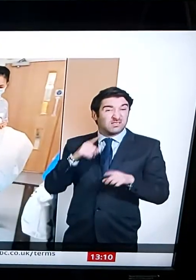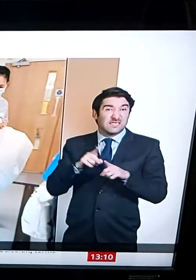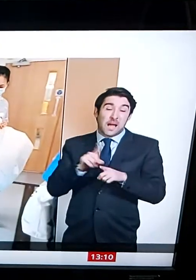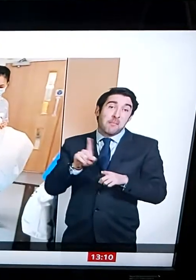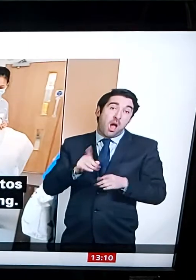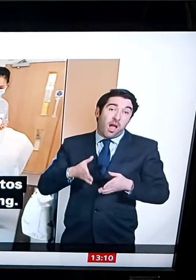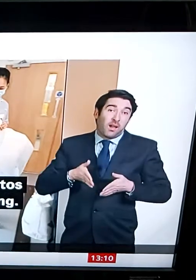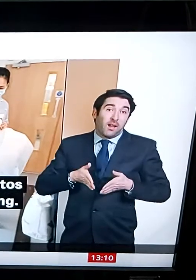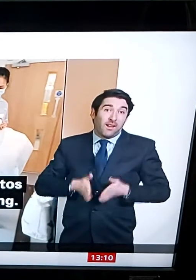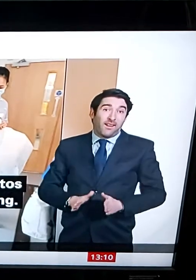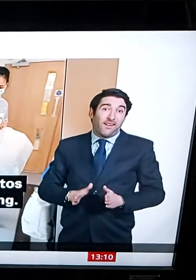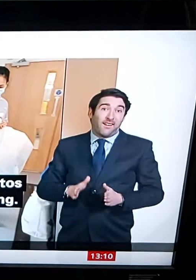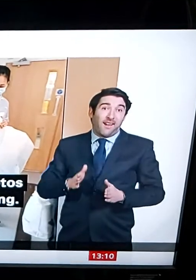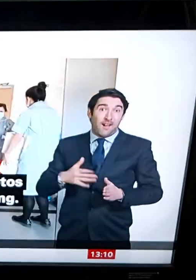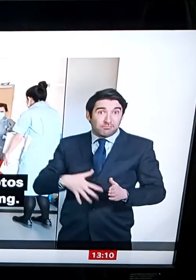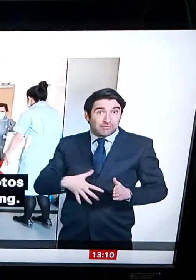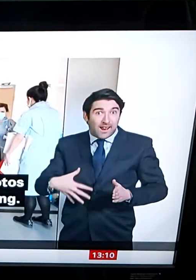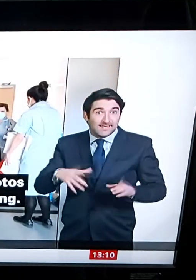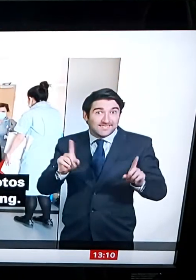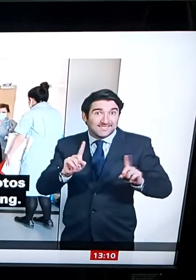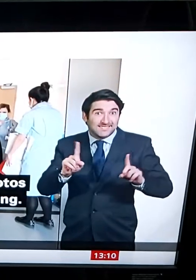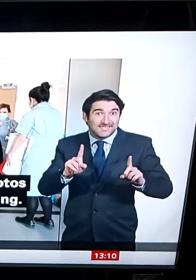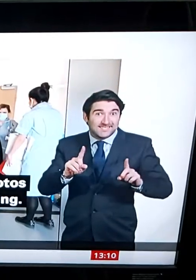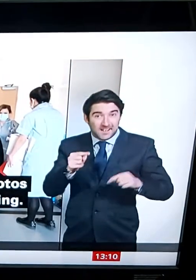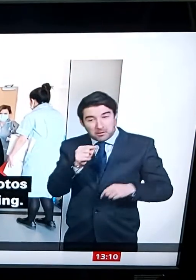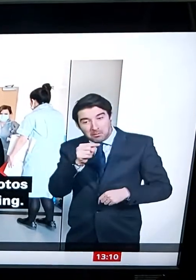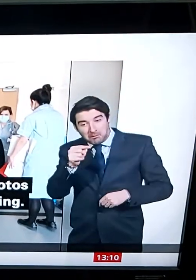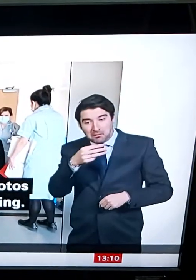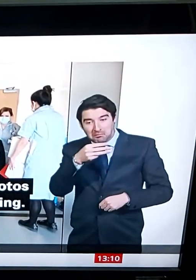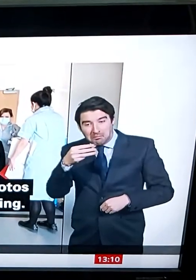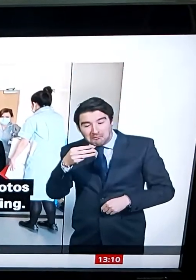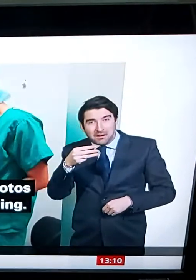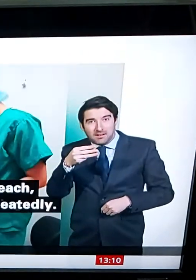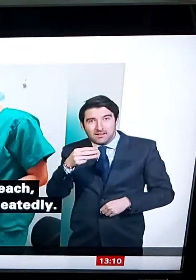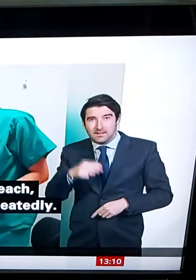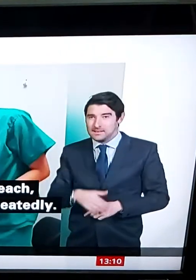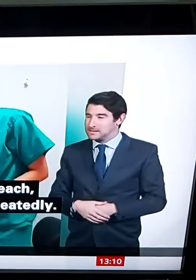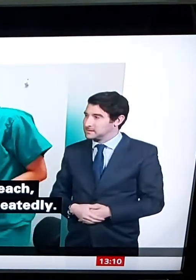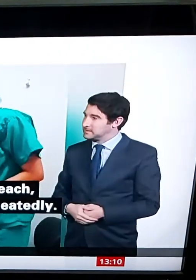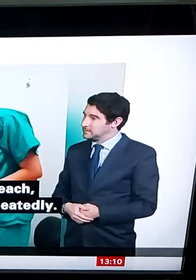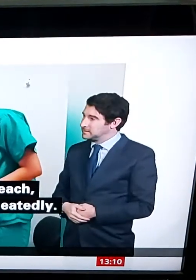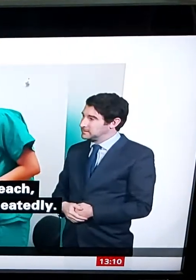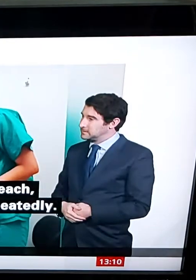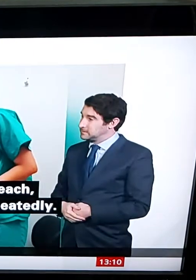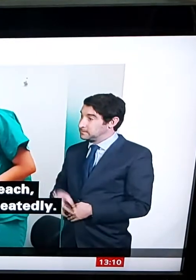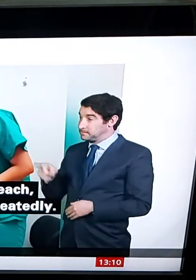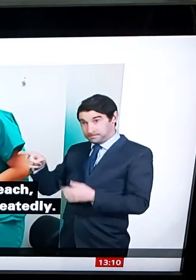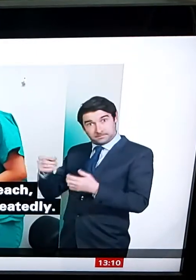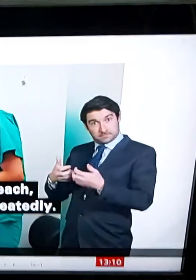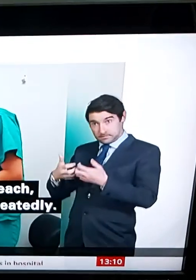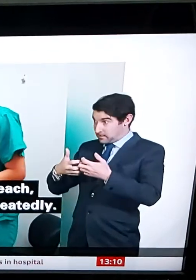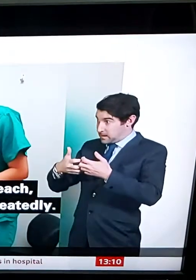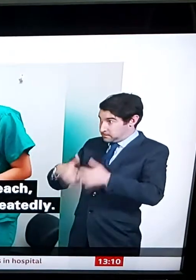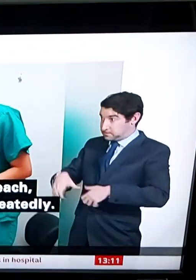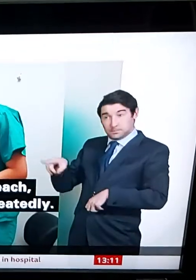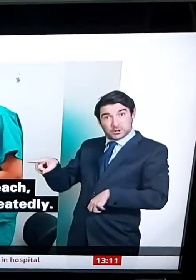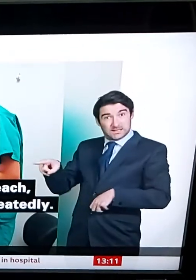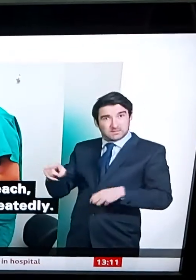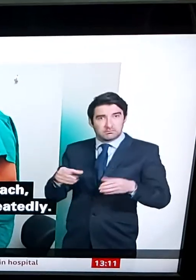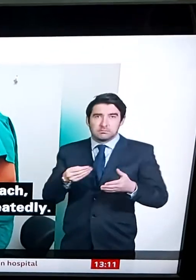nurses took these photos of their 20 machines arriving. They're around £20,000 each, but you can use them